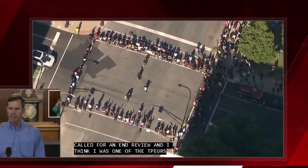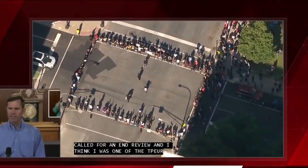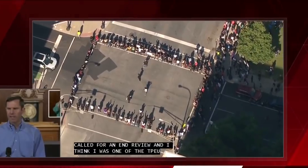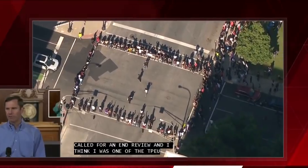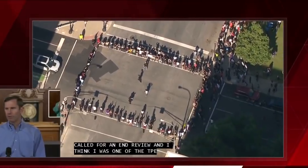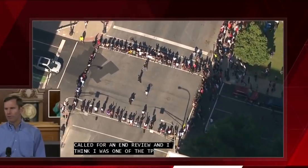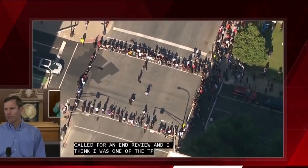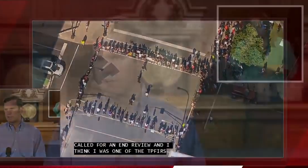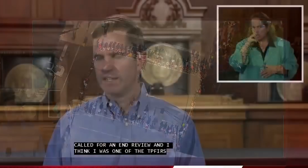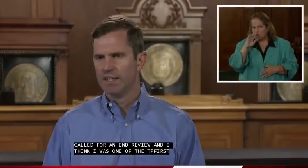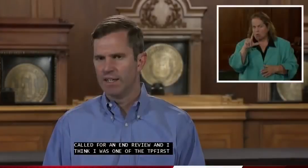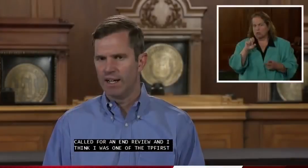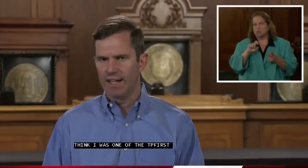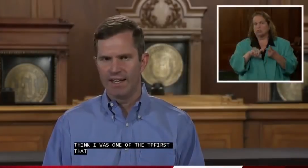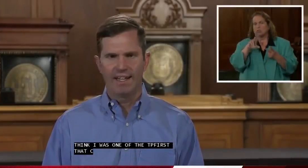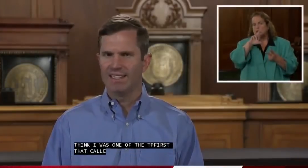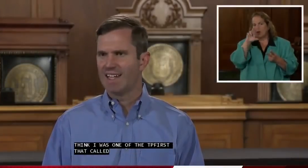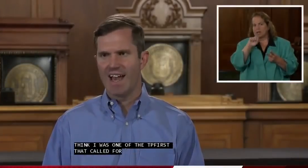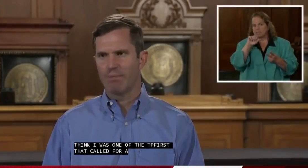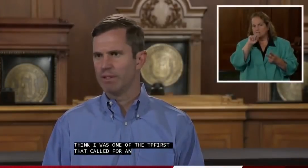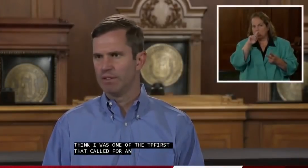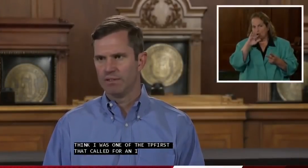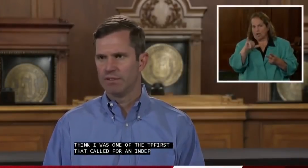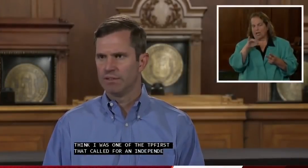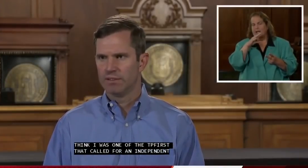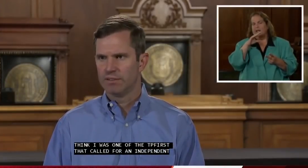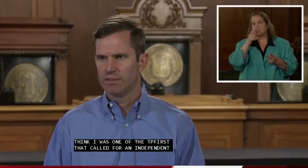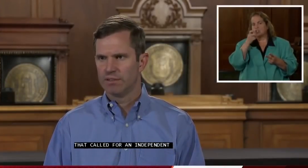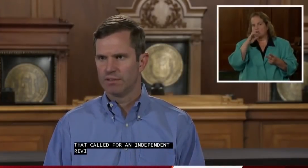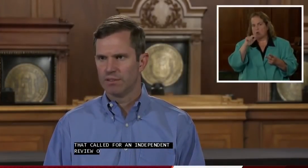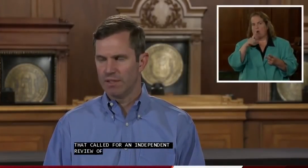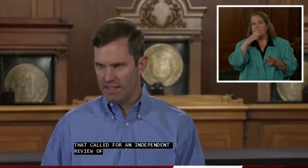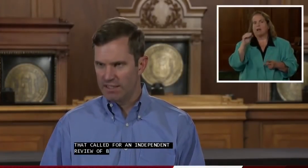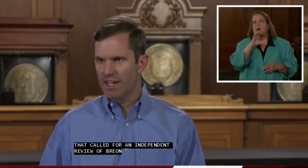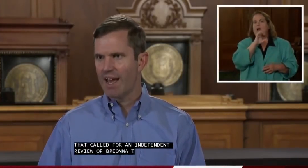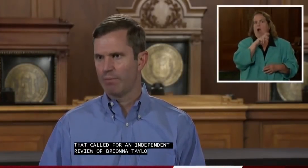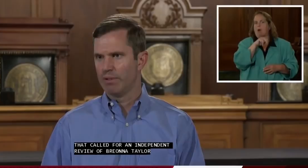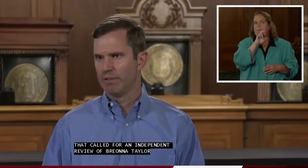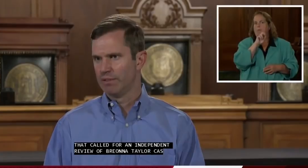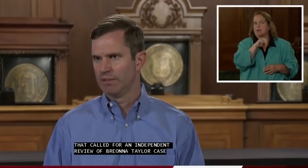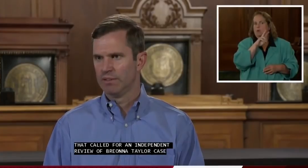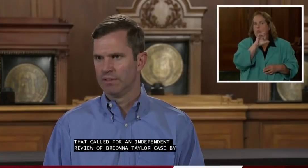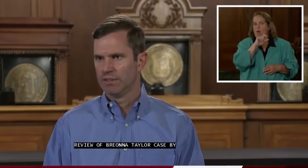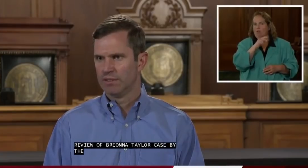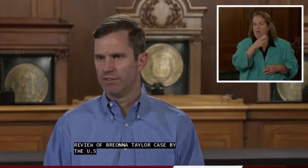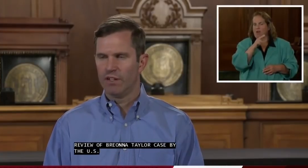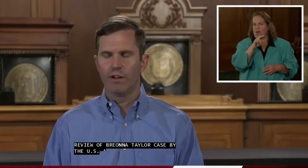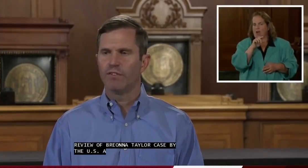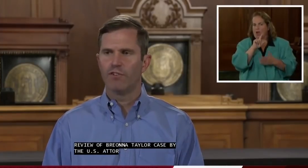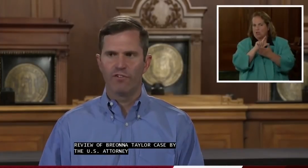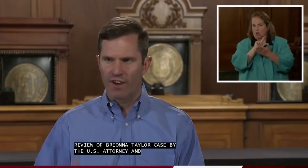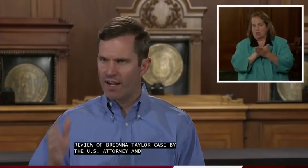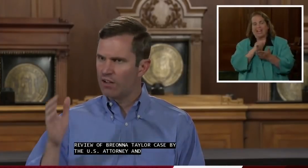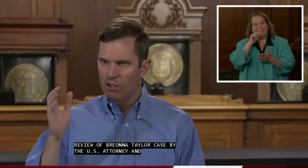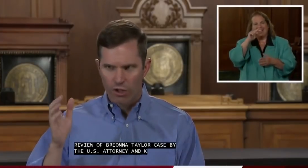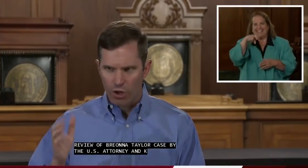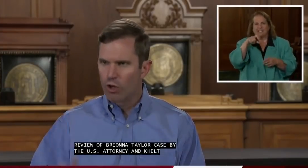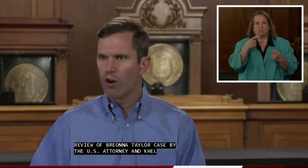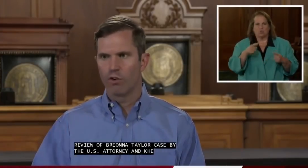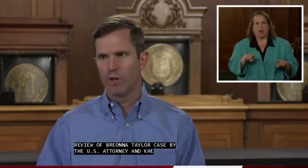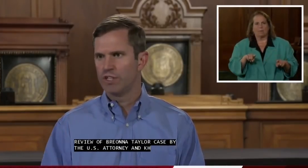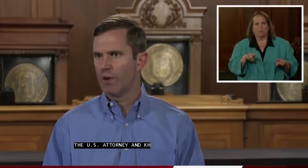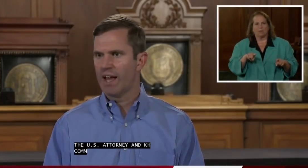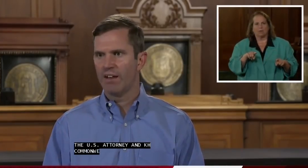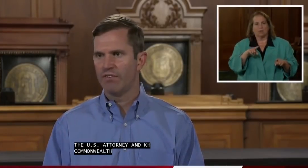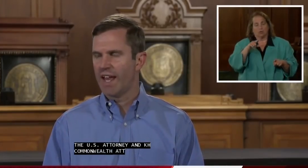Attorney, and the Commonwealth Attorney, and that needs to happen. I mean, it needs to happen. If you don't have a full file,